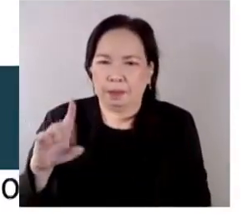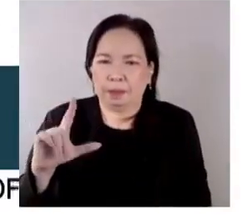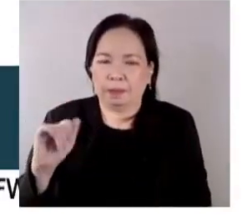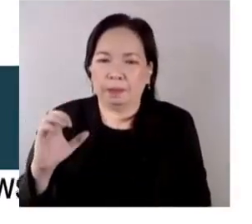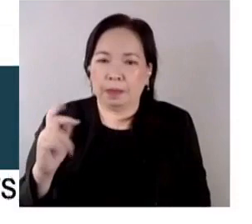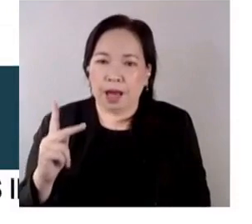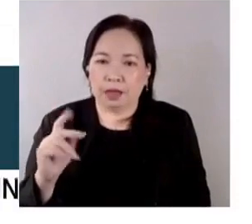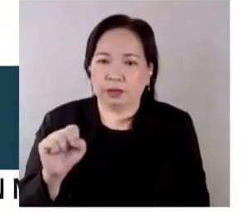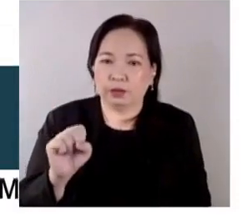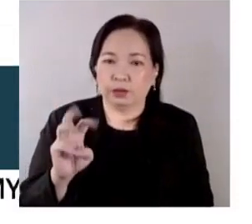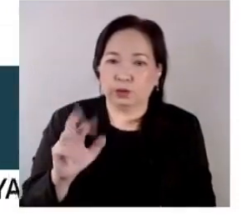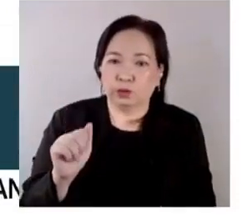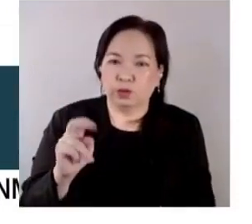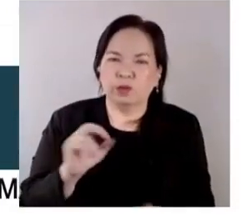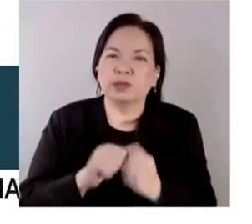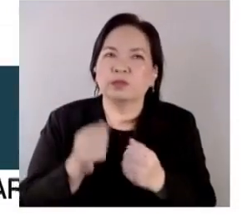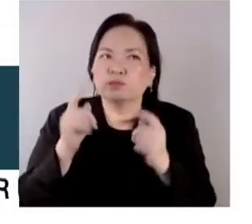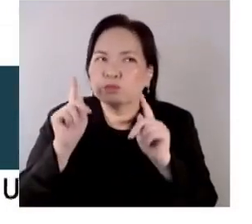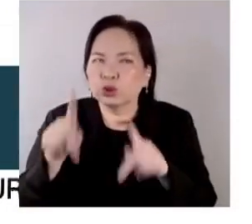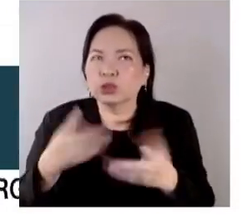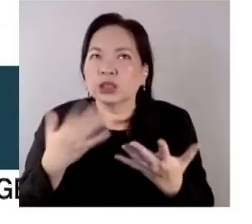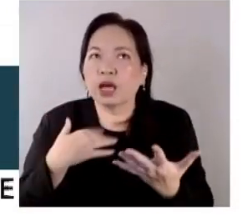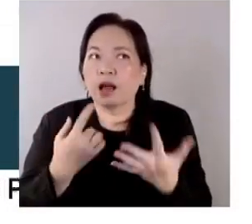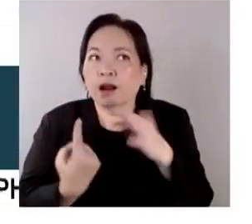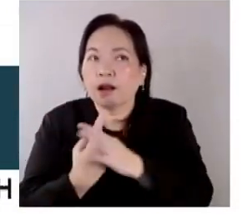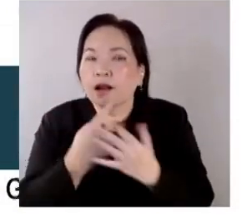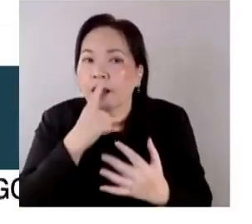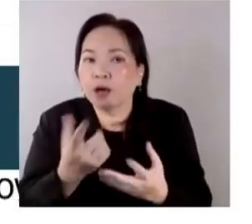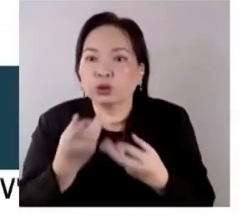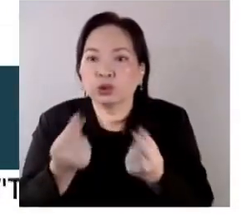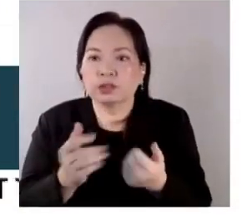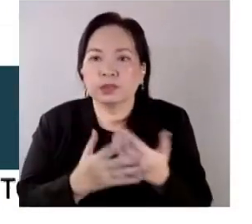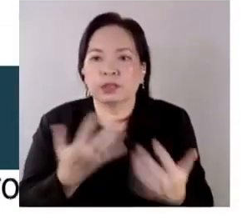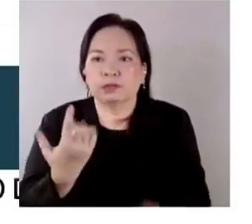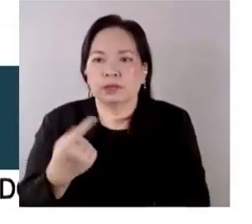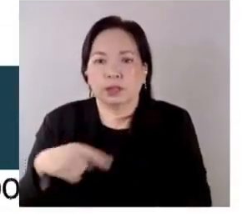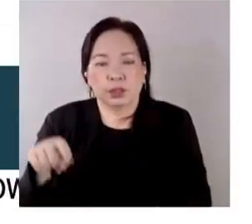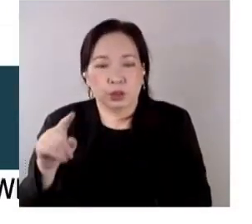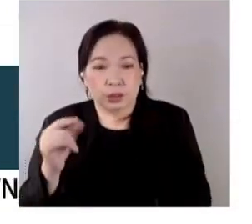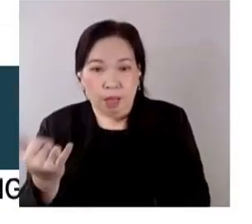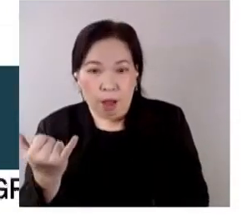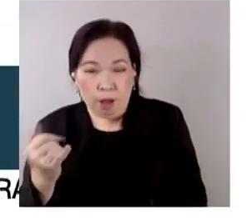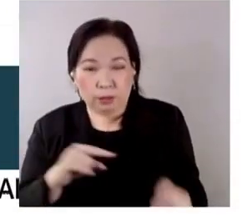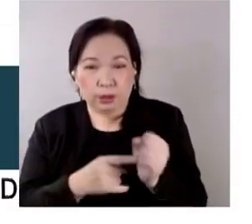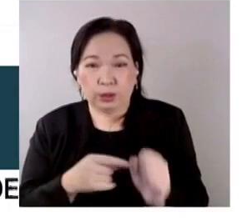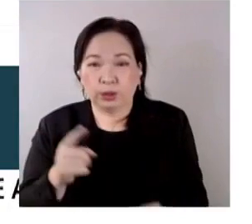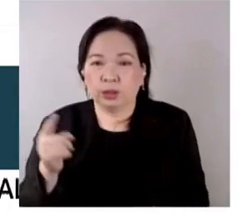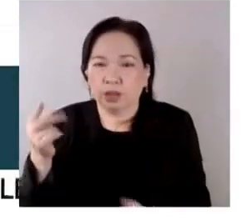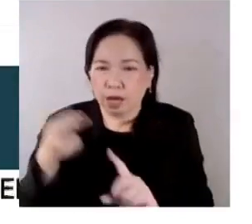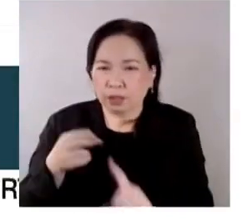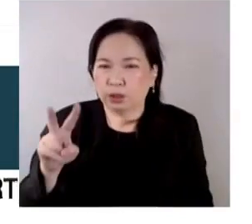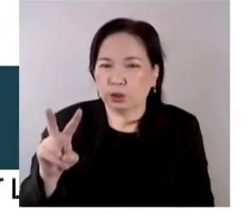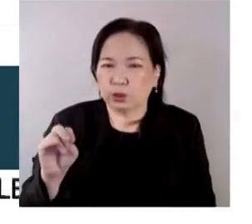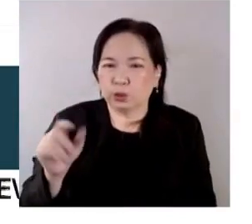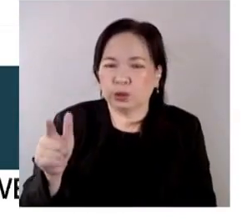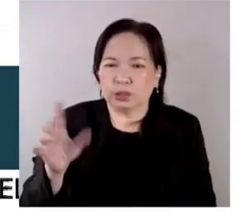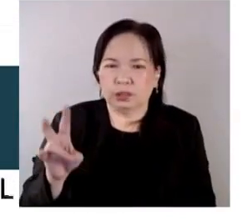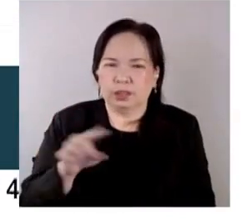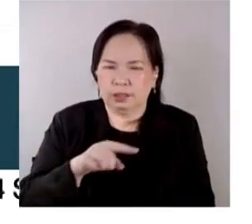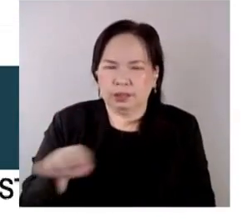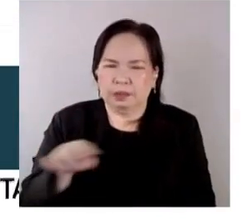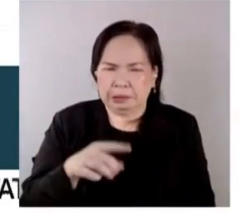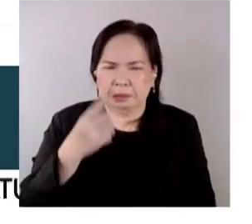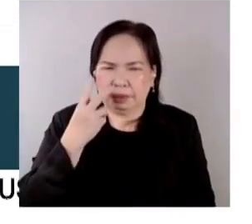possibly roughly around 2027 or 2028. But I would put the mark at around 2027.